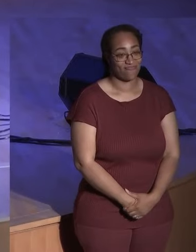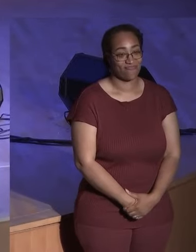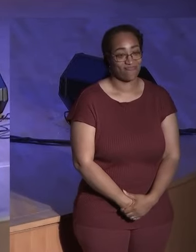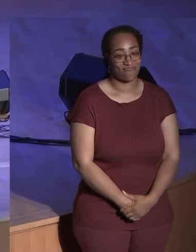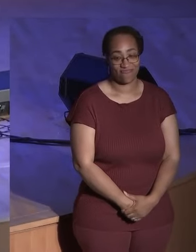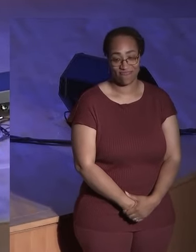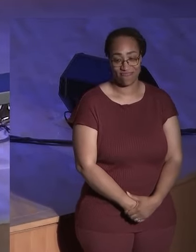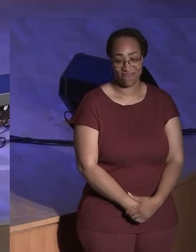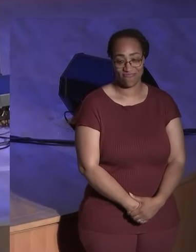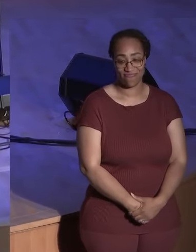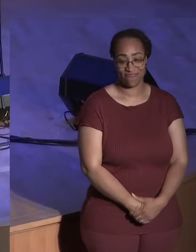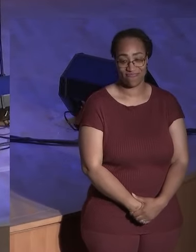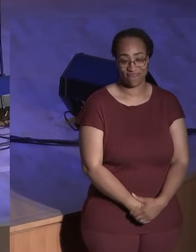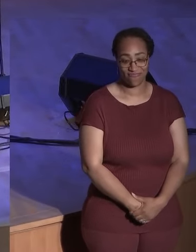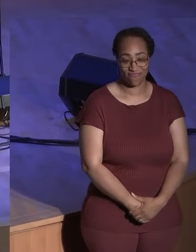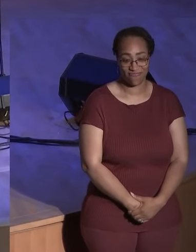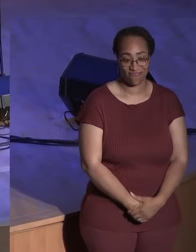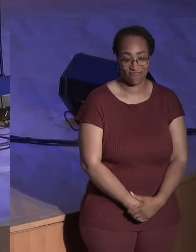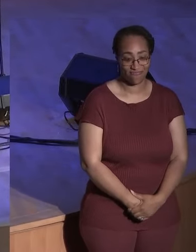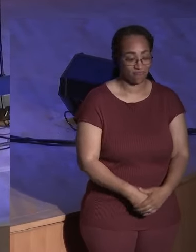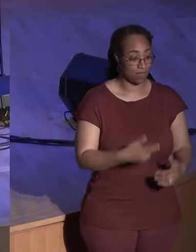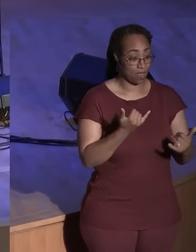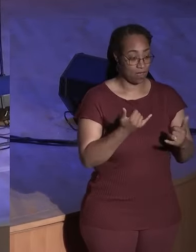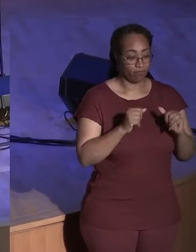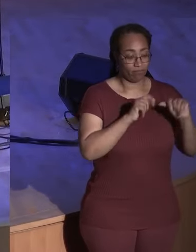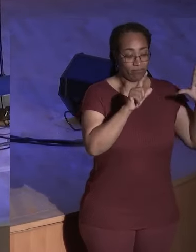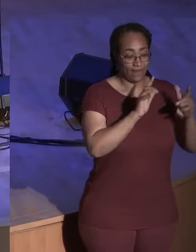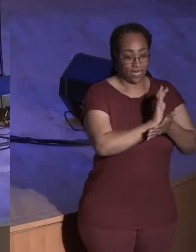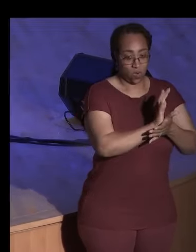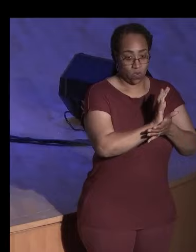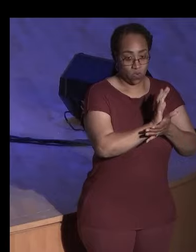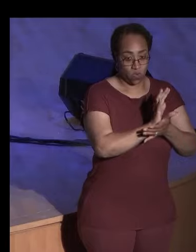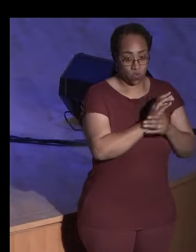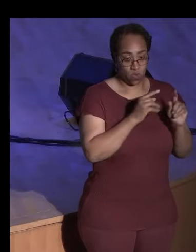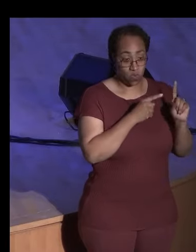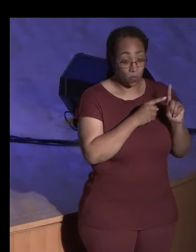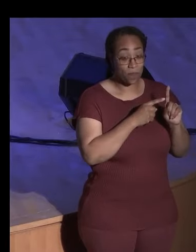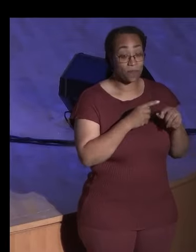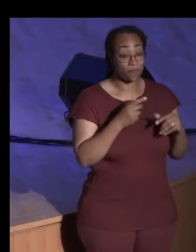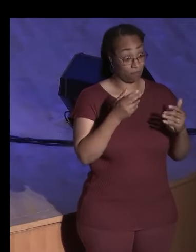This is Ralph Rindler, director of the Smithsonian Bicentennial Folklife Festival. If you enjoyed the festival, you'll be interested in this invitation.